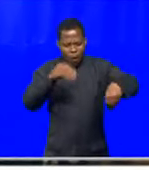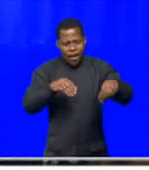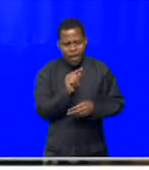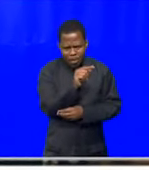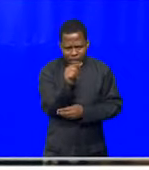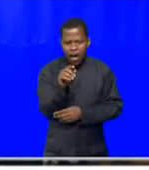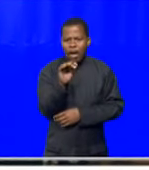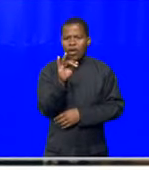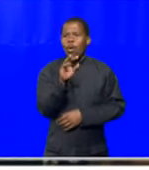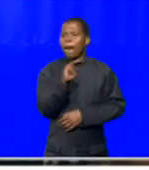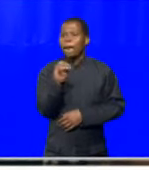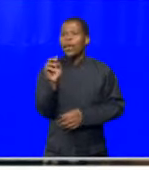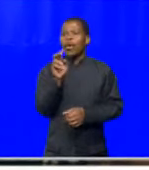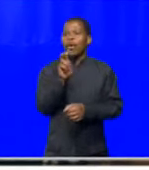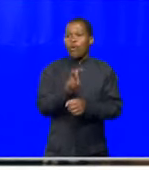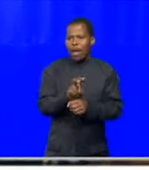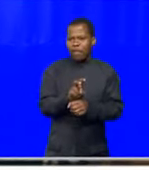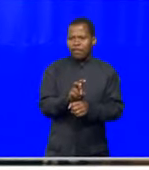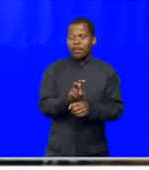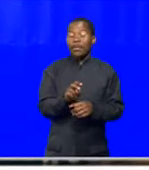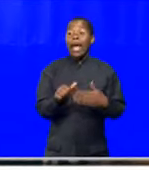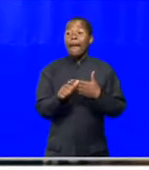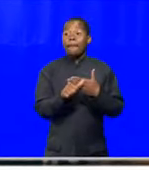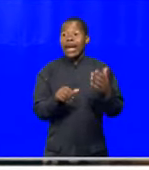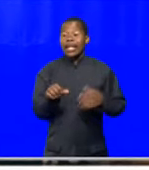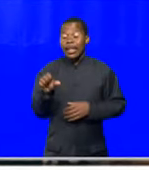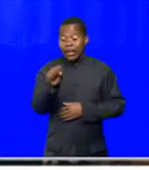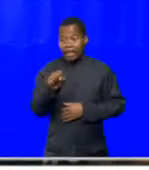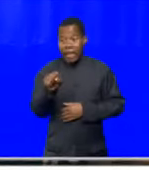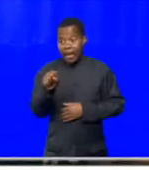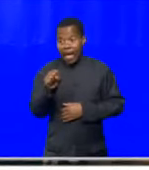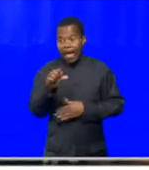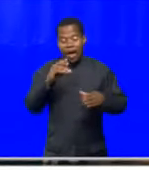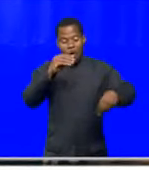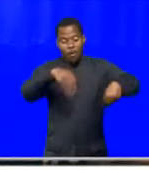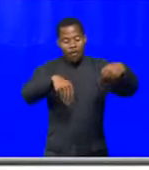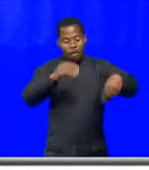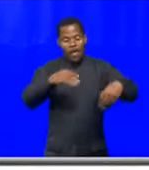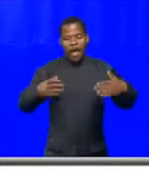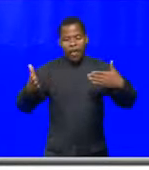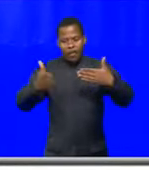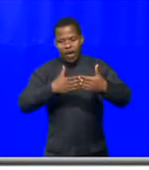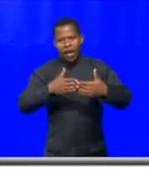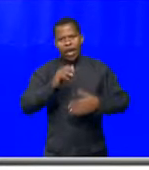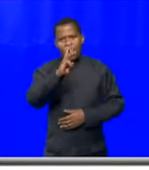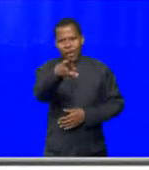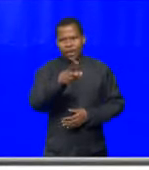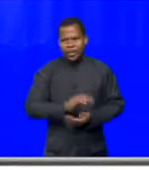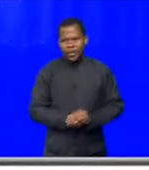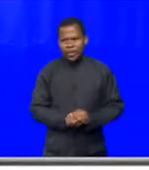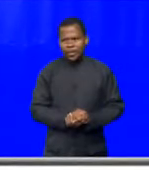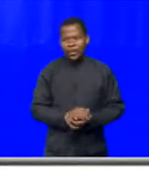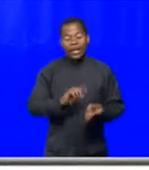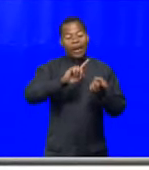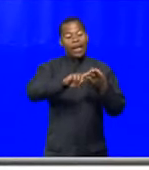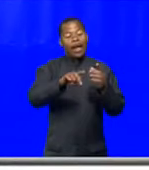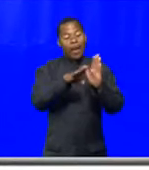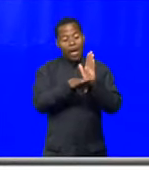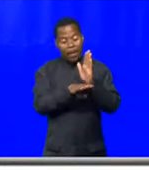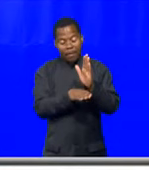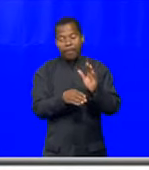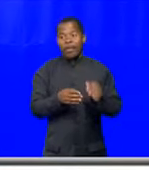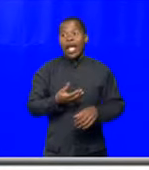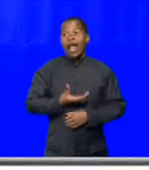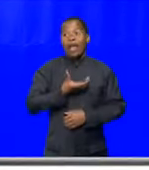votes. Voting ends on the 18th of September this year. The Premier League of Eswatini has released